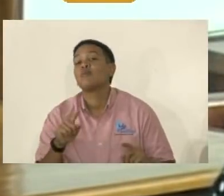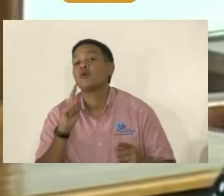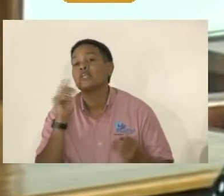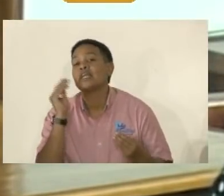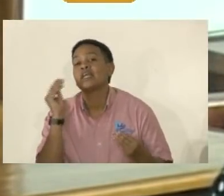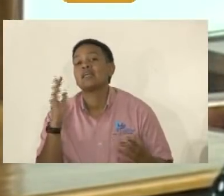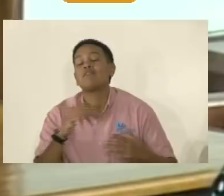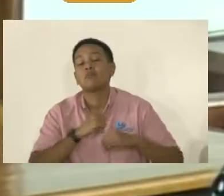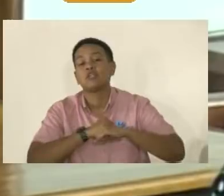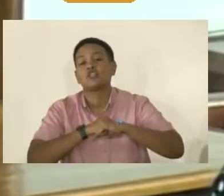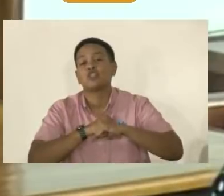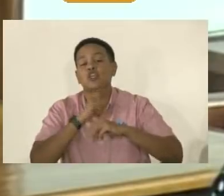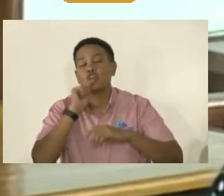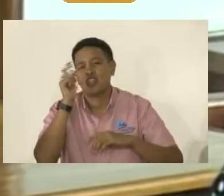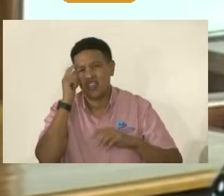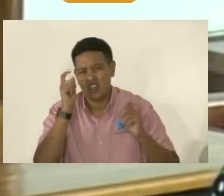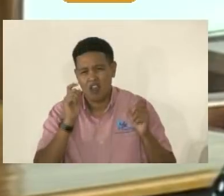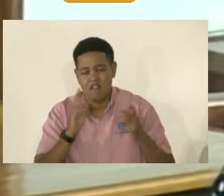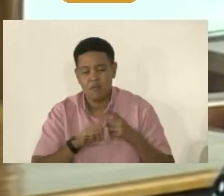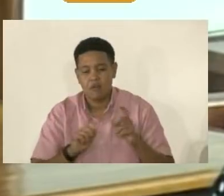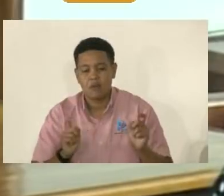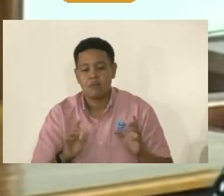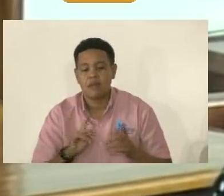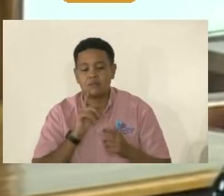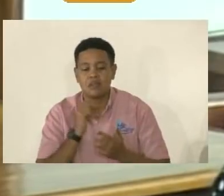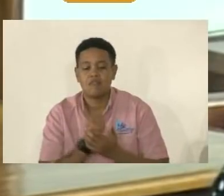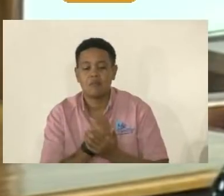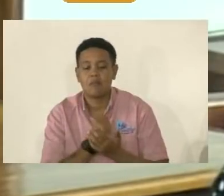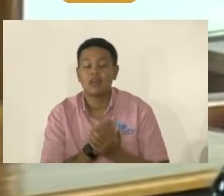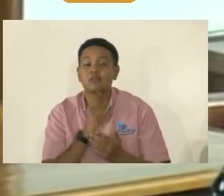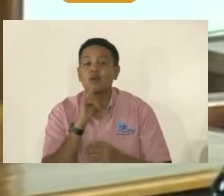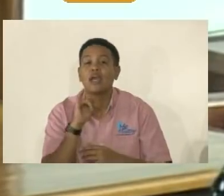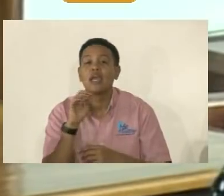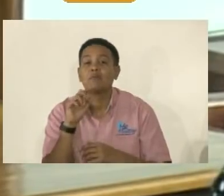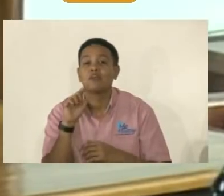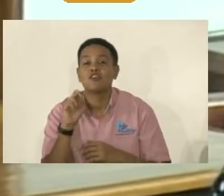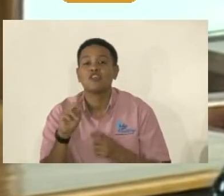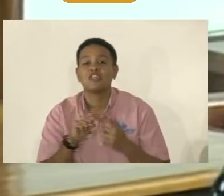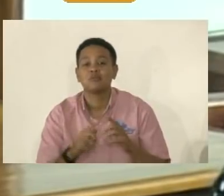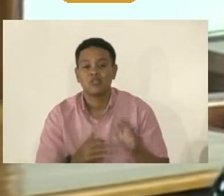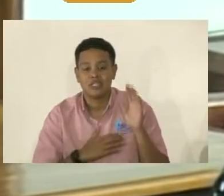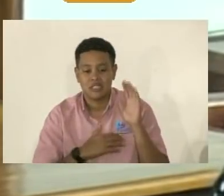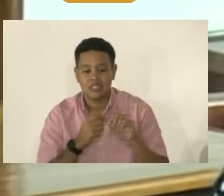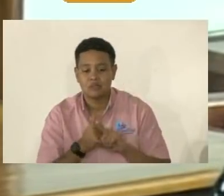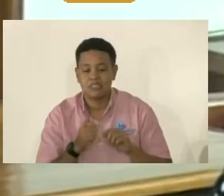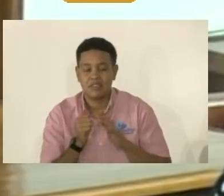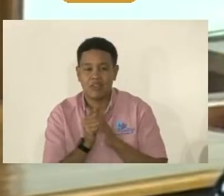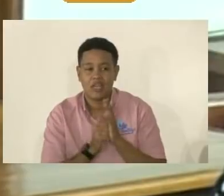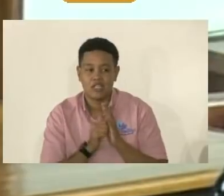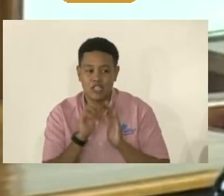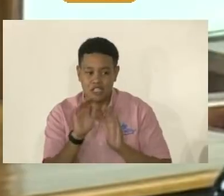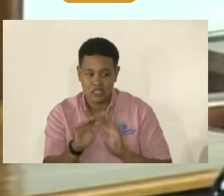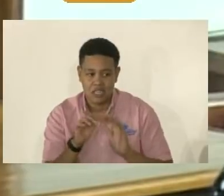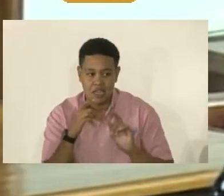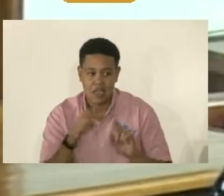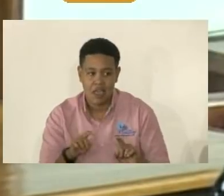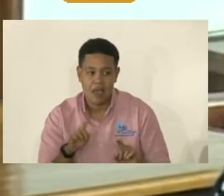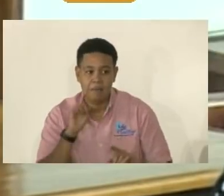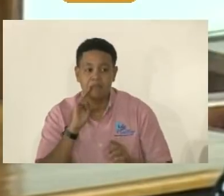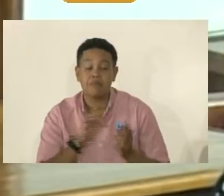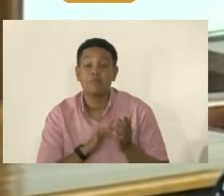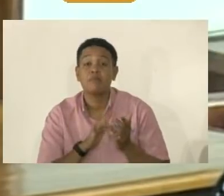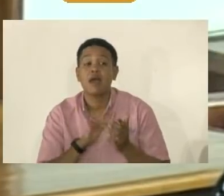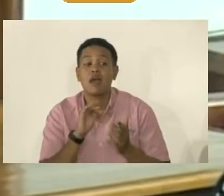Information Security, Governance and Management of the Passport, Immigration and Citizenship Agency. Bank